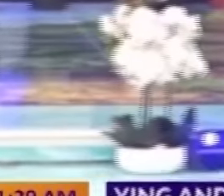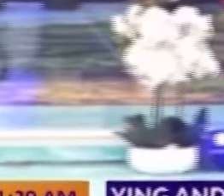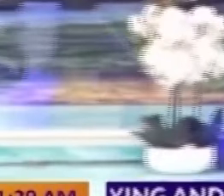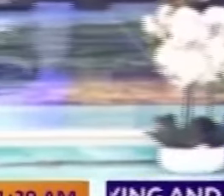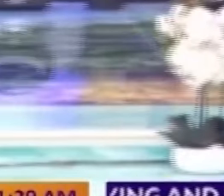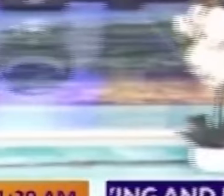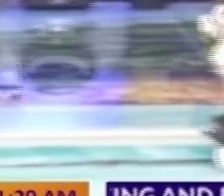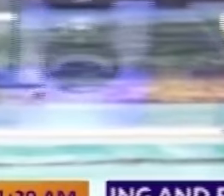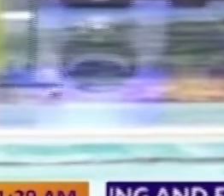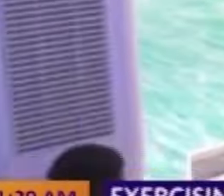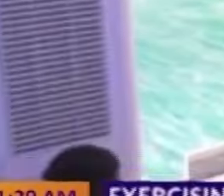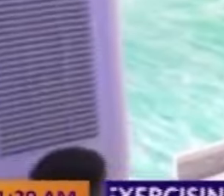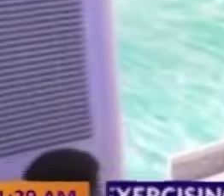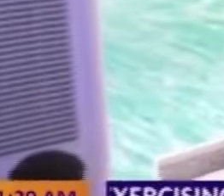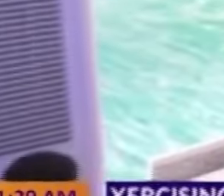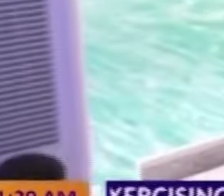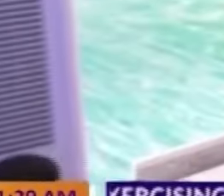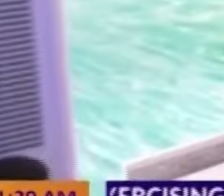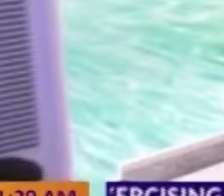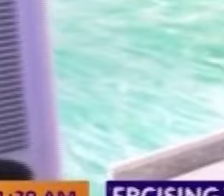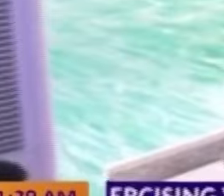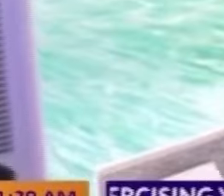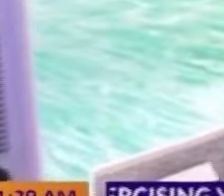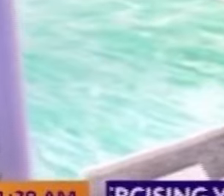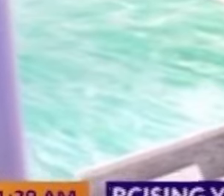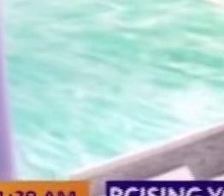uisim yenti